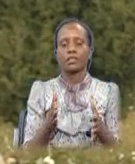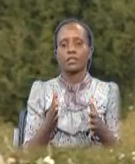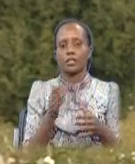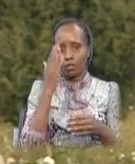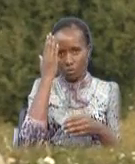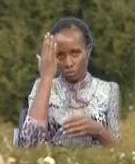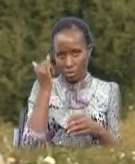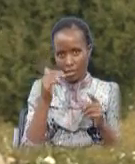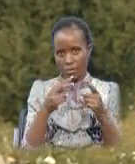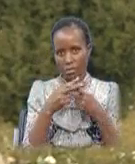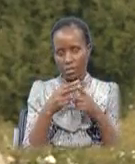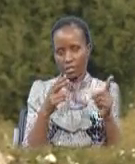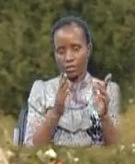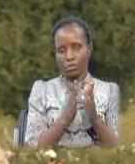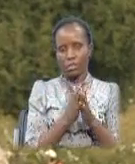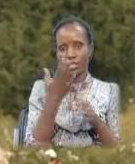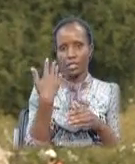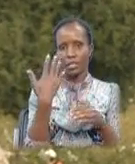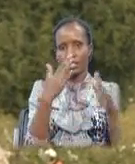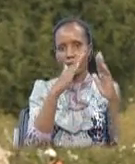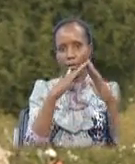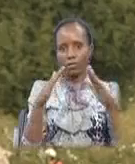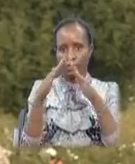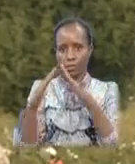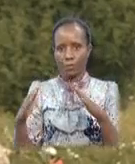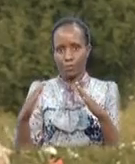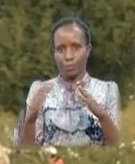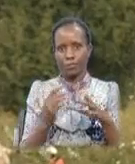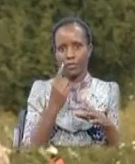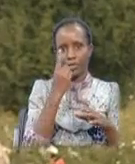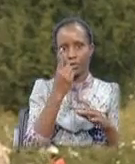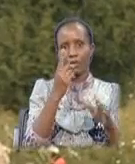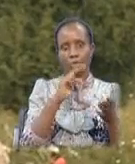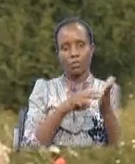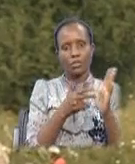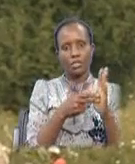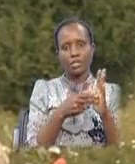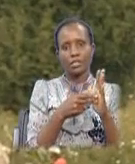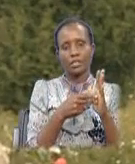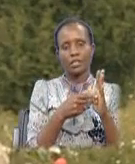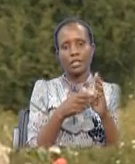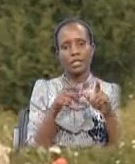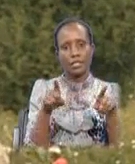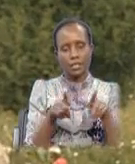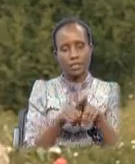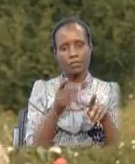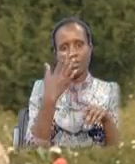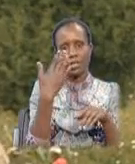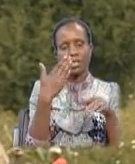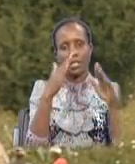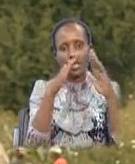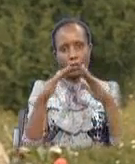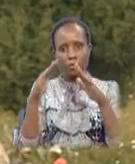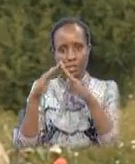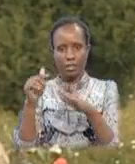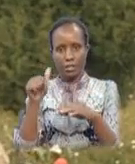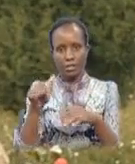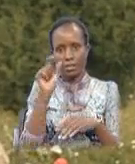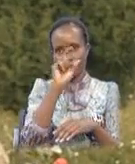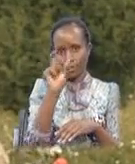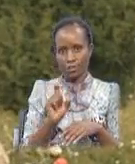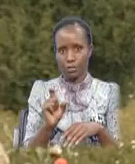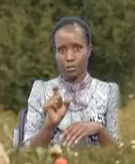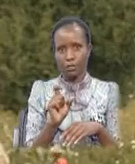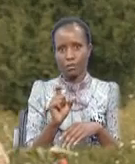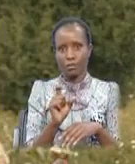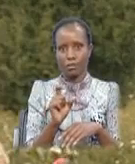That's why we started with greenhouses as one of the projects. And greenhouses in this region, we